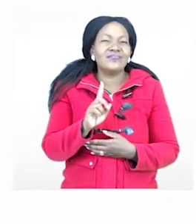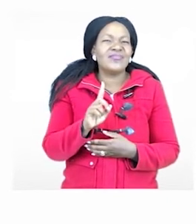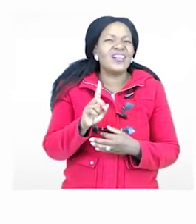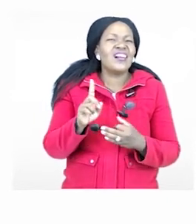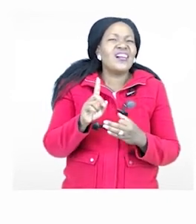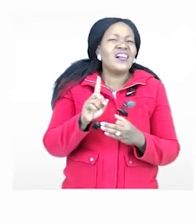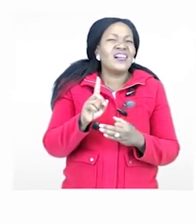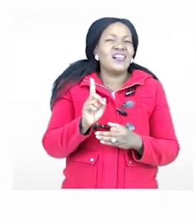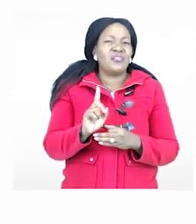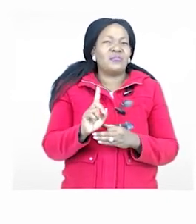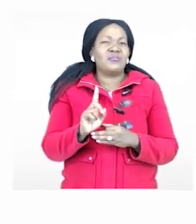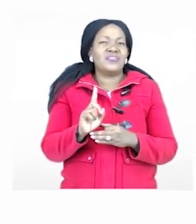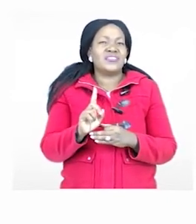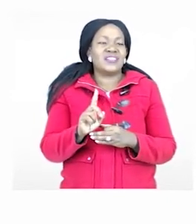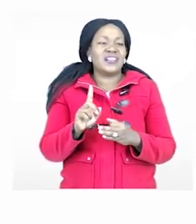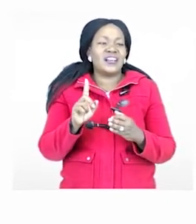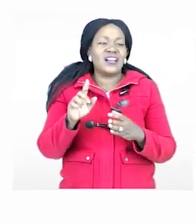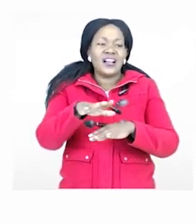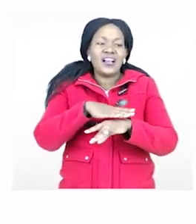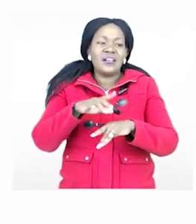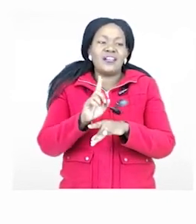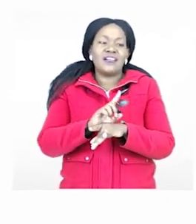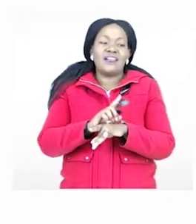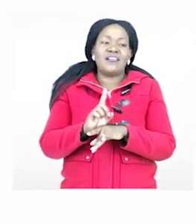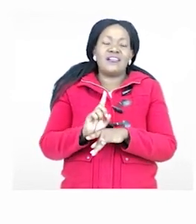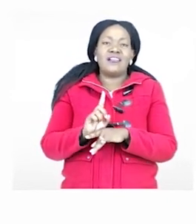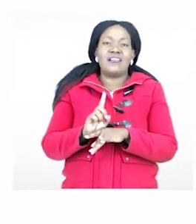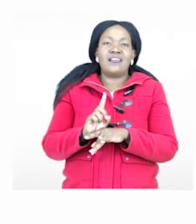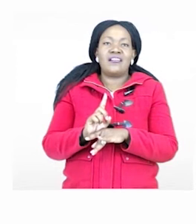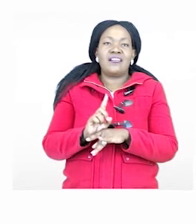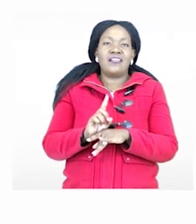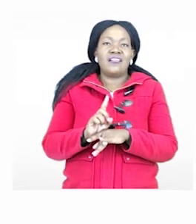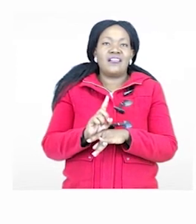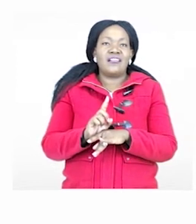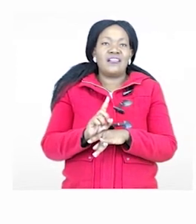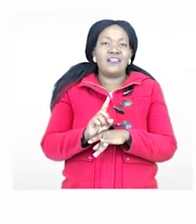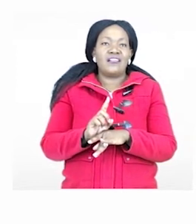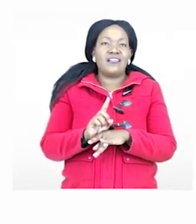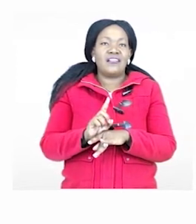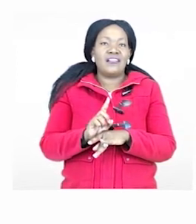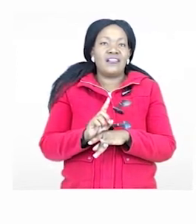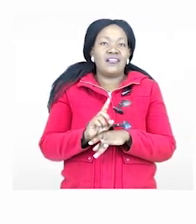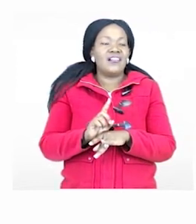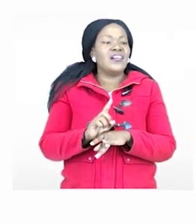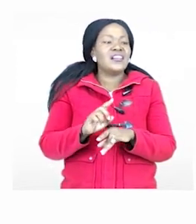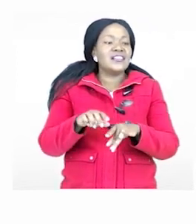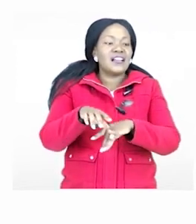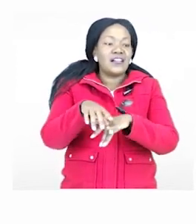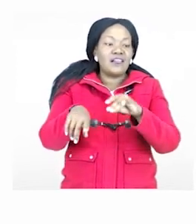with all those animals there? Let's find the animal that's right of the elephant.